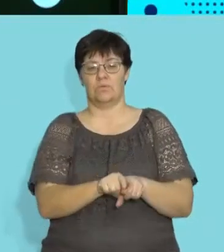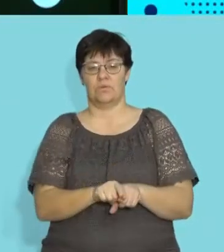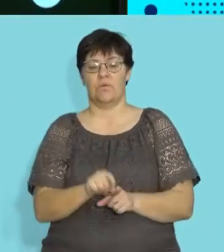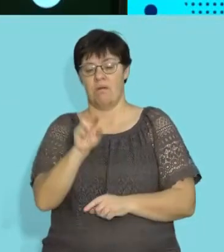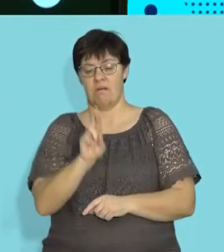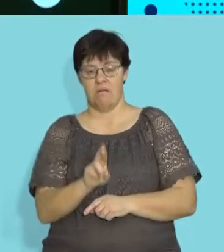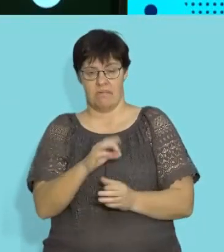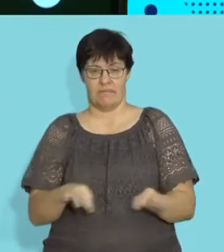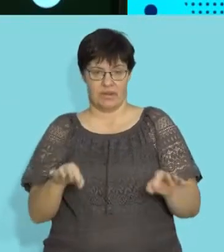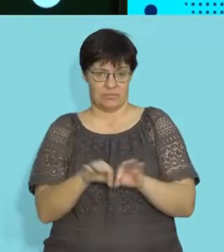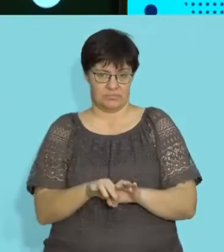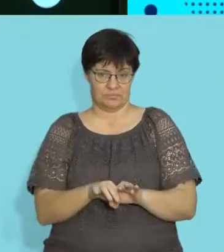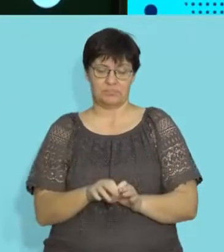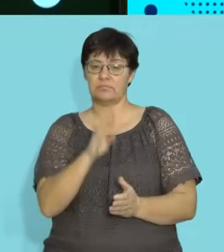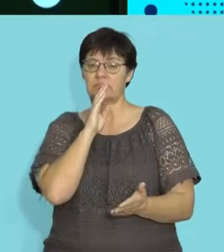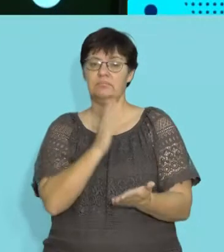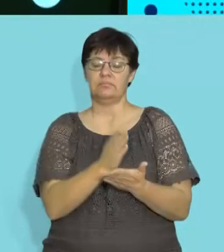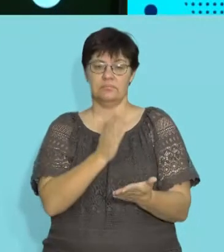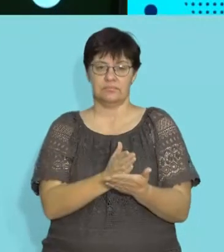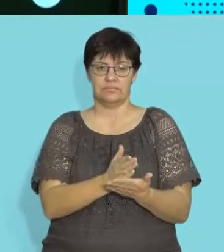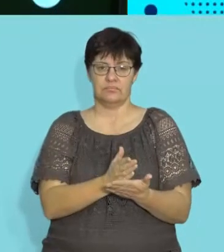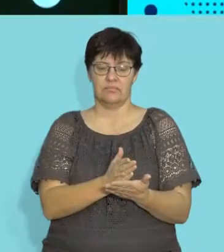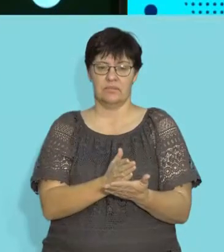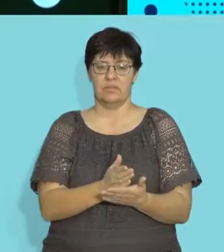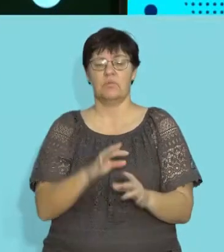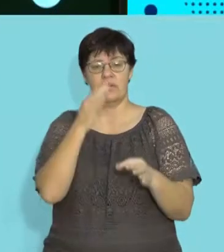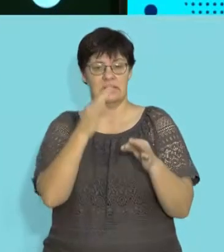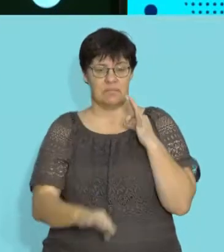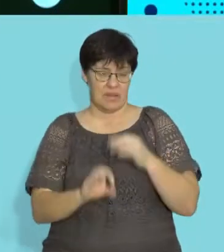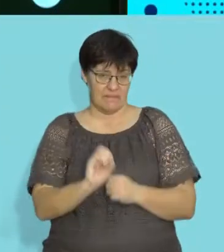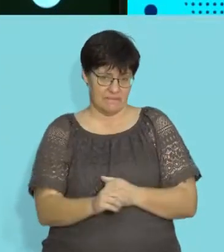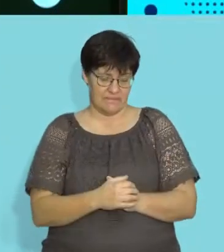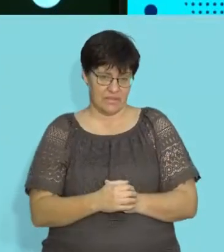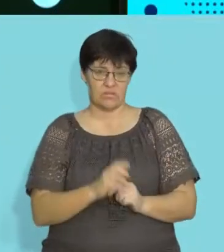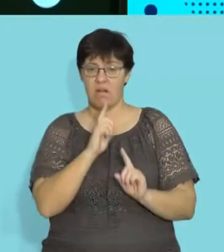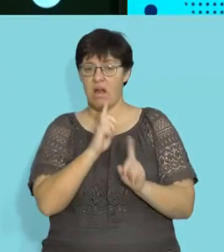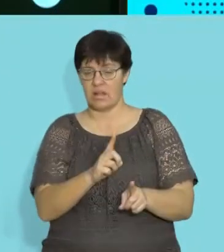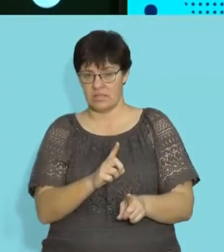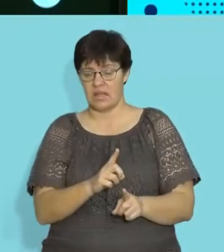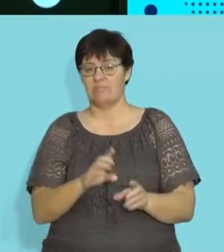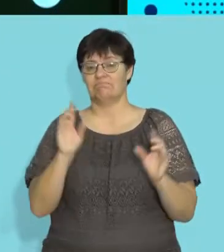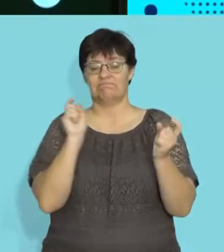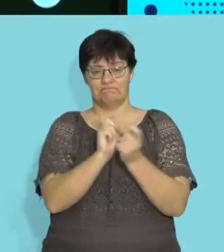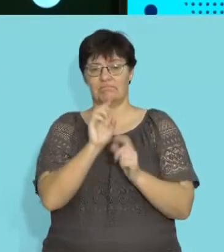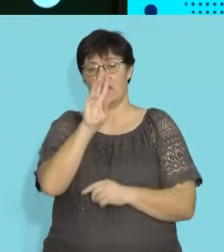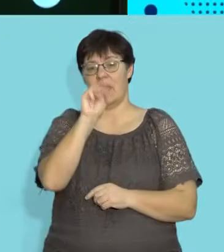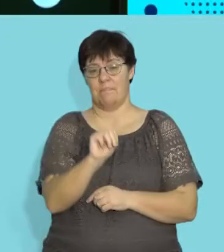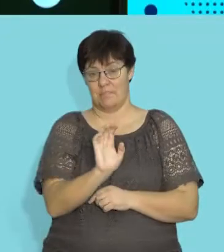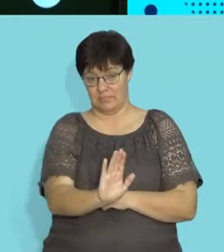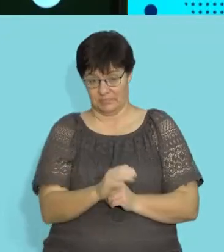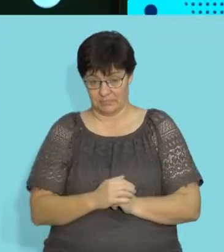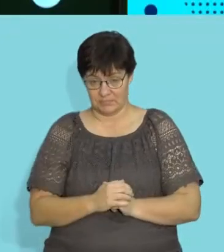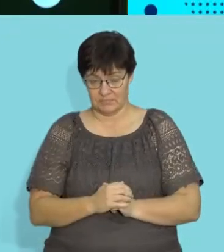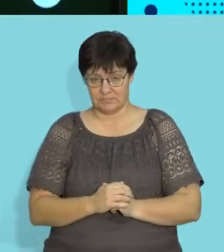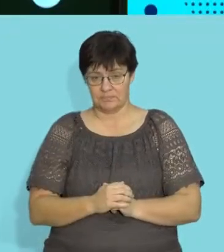as our r value and making sure that it has been simplified. So my answer is in terms of m. Let's look at